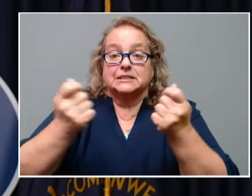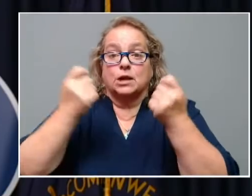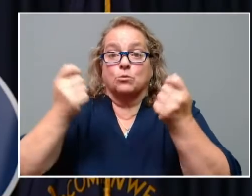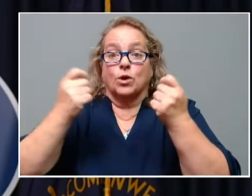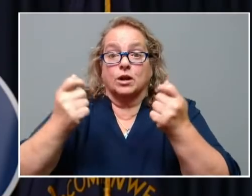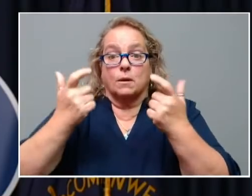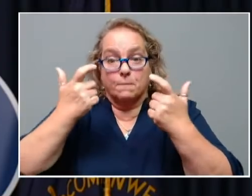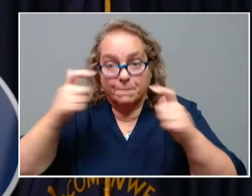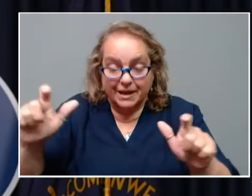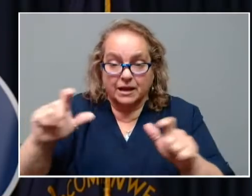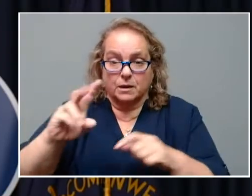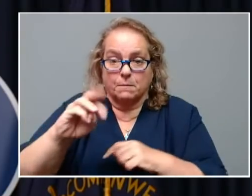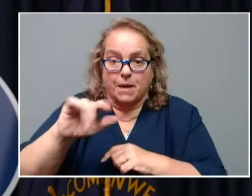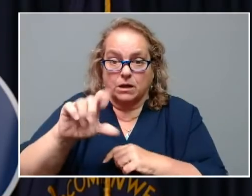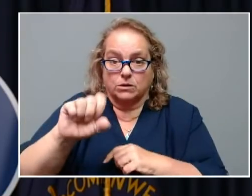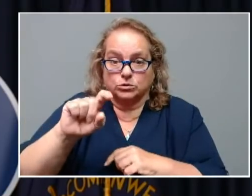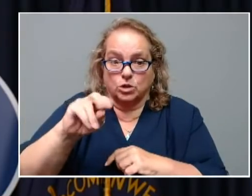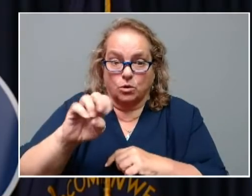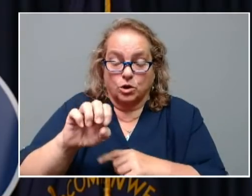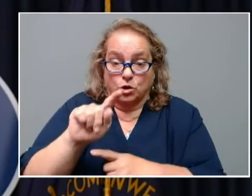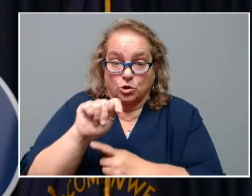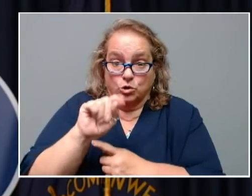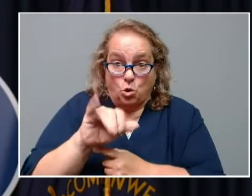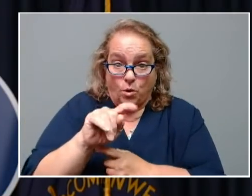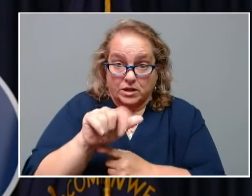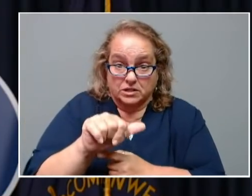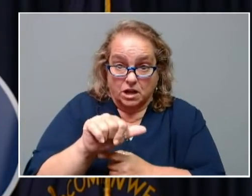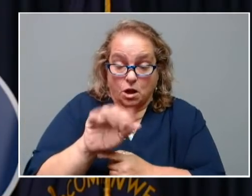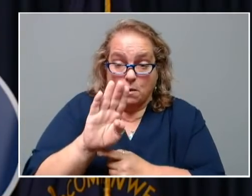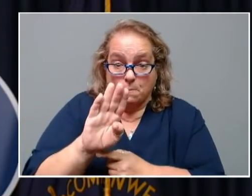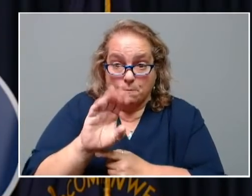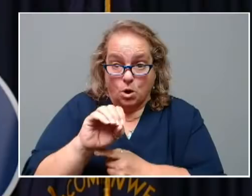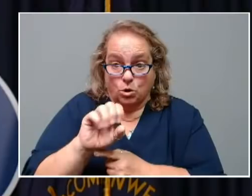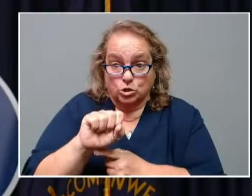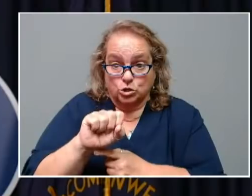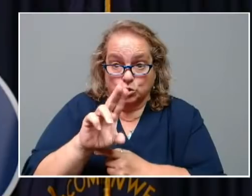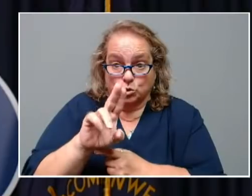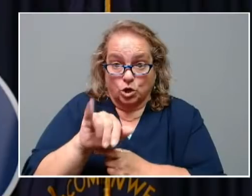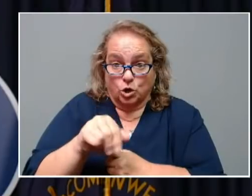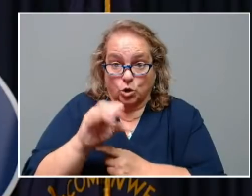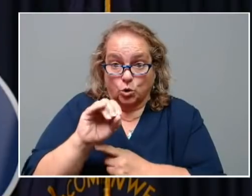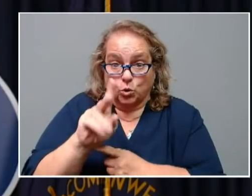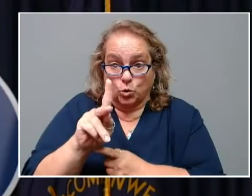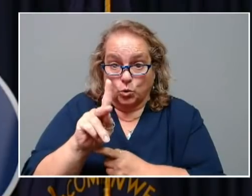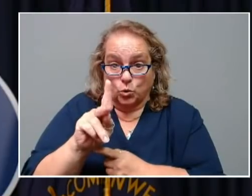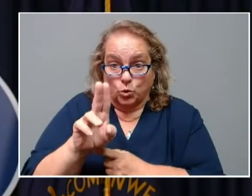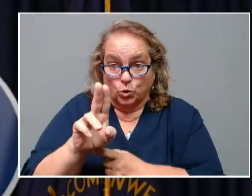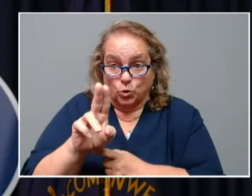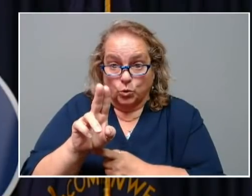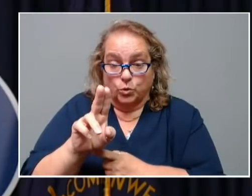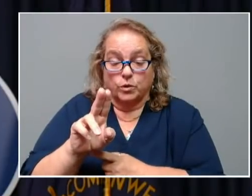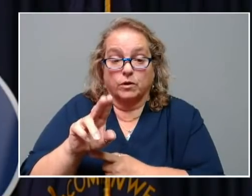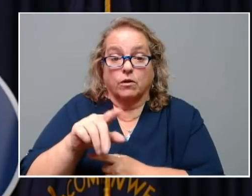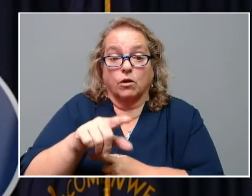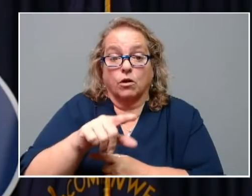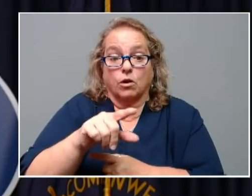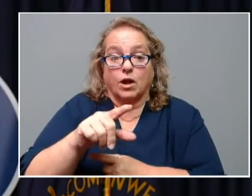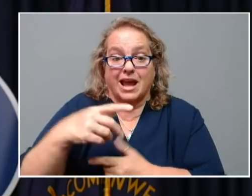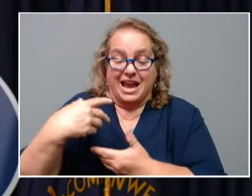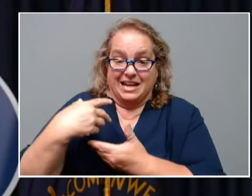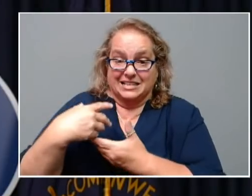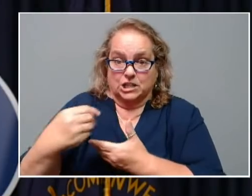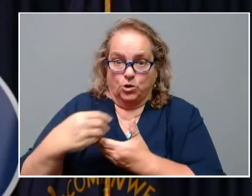Toyota Boshoku primarily manufactures automotive door, rim, and exterior components. And this